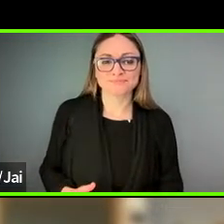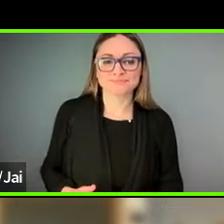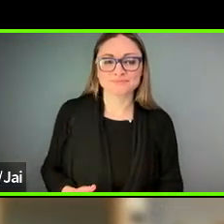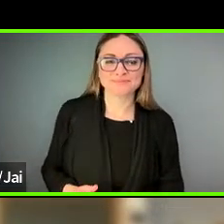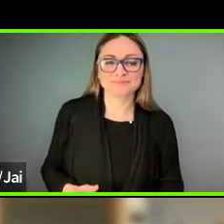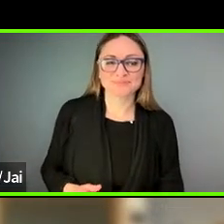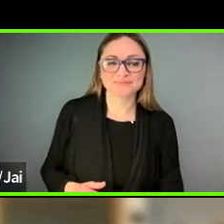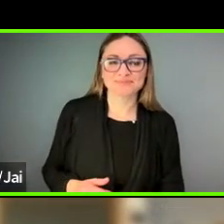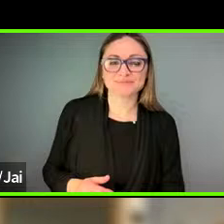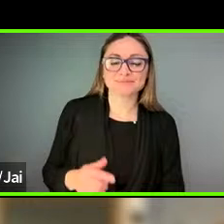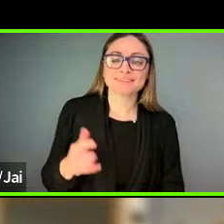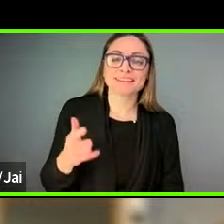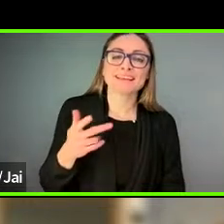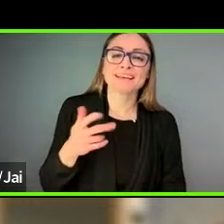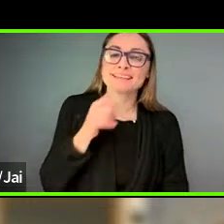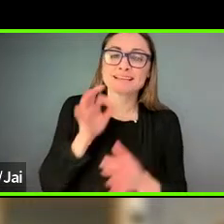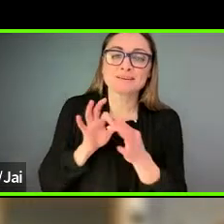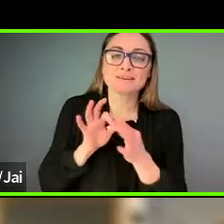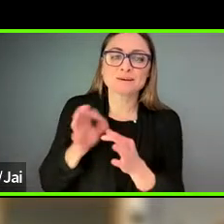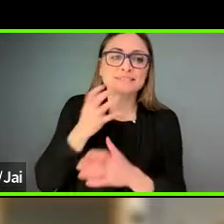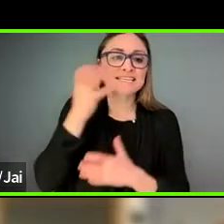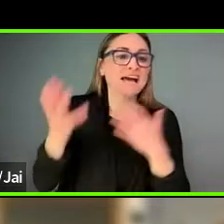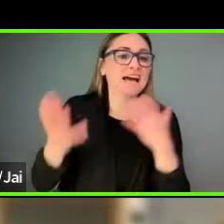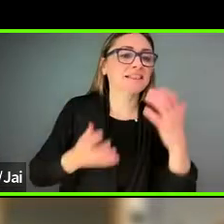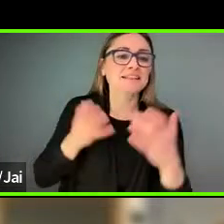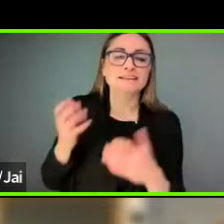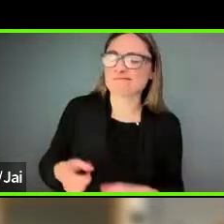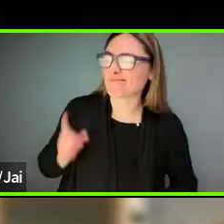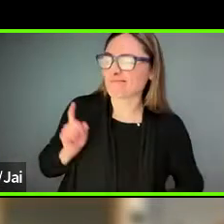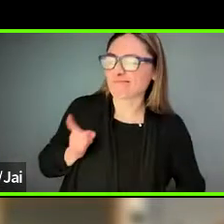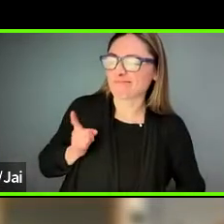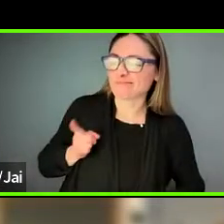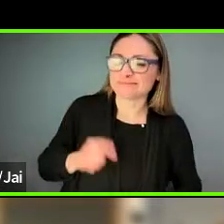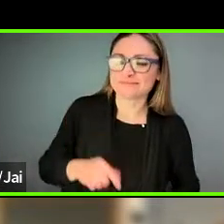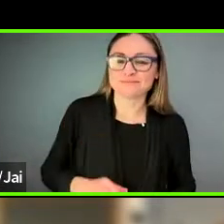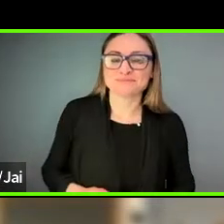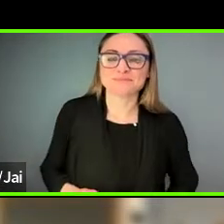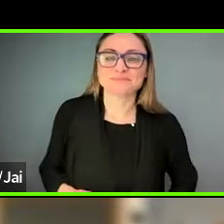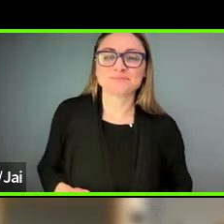He was not cooperating. He was yelling in the background.